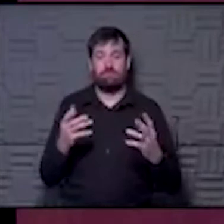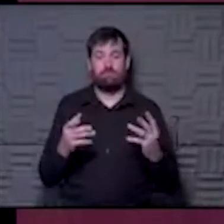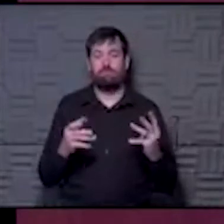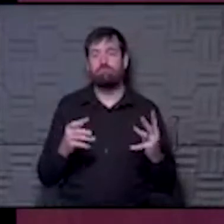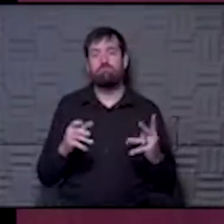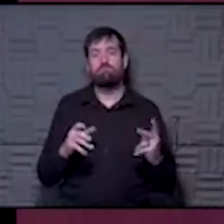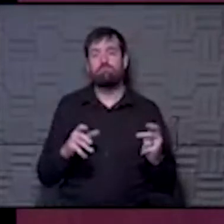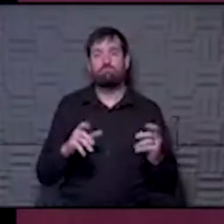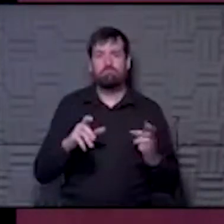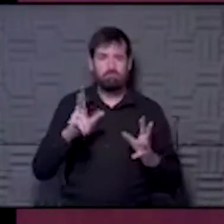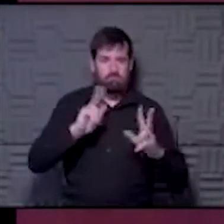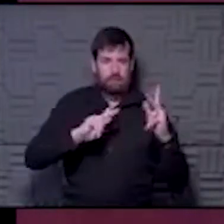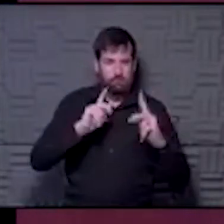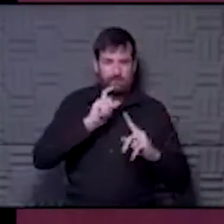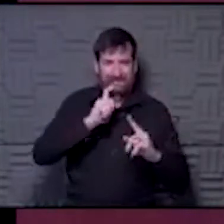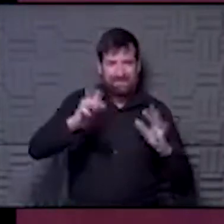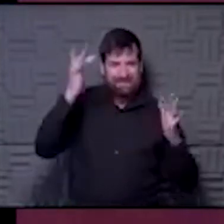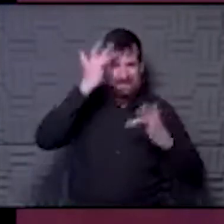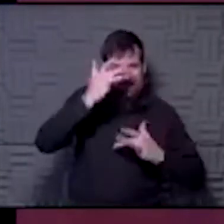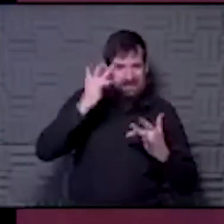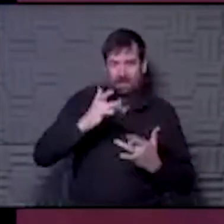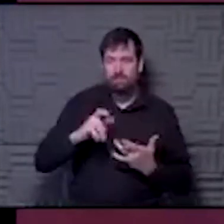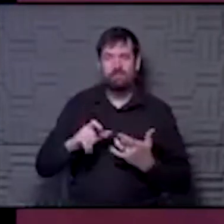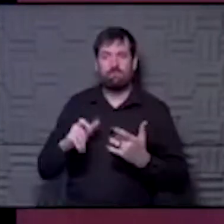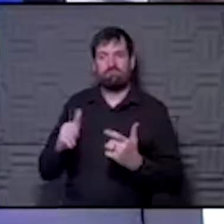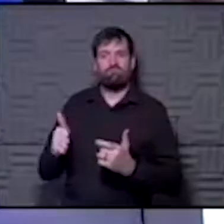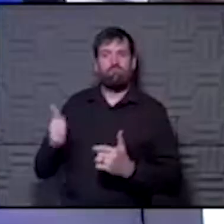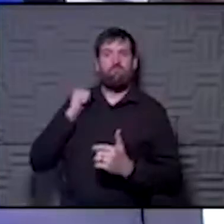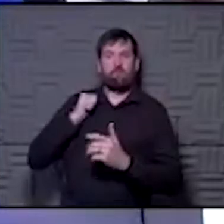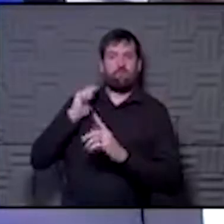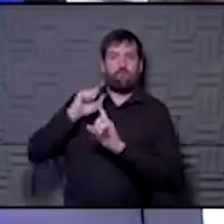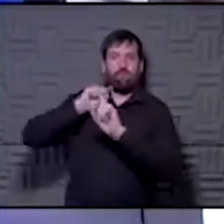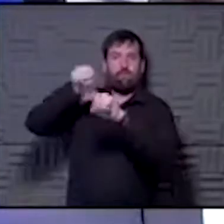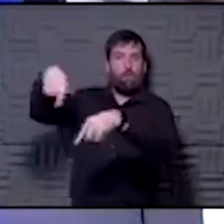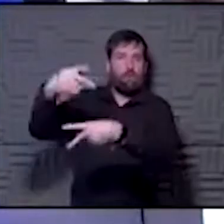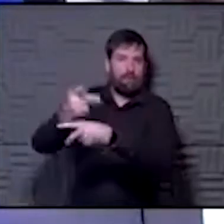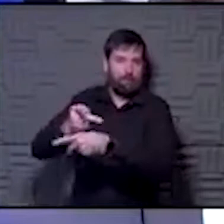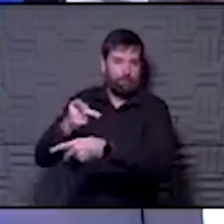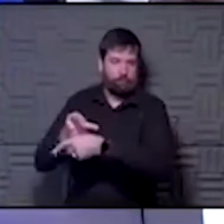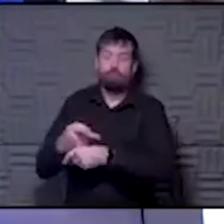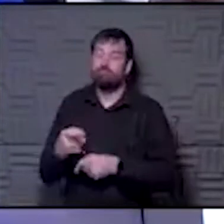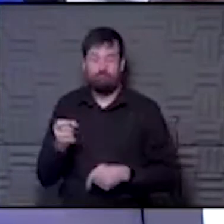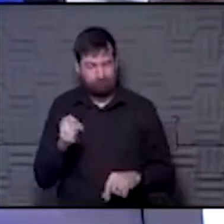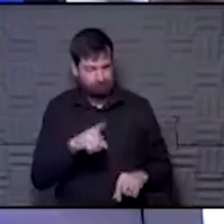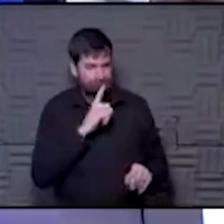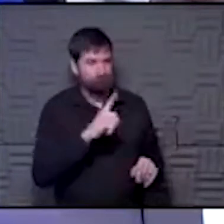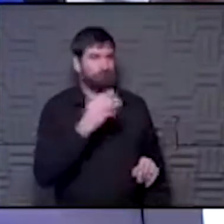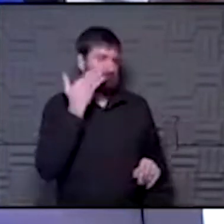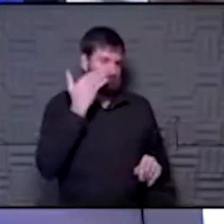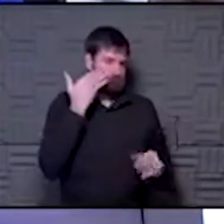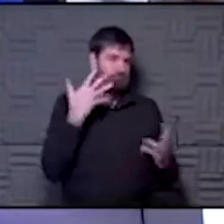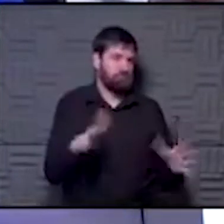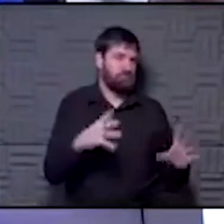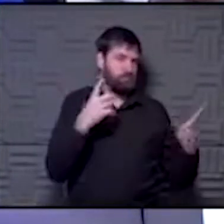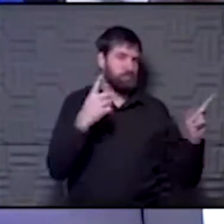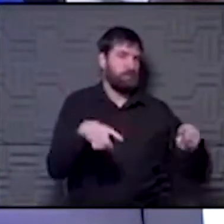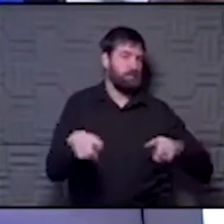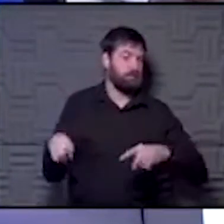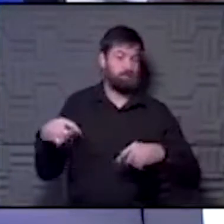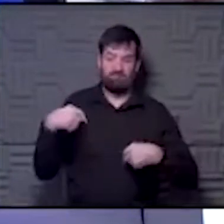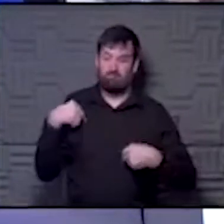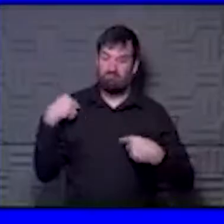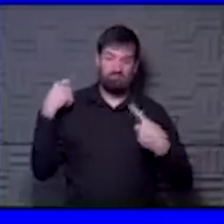that people aren't getting sick, they're just not getting care, Hawk. Yeah, that's true, and we've known that has happened